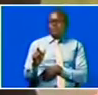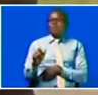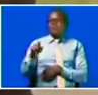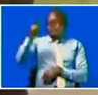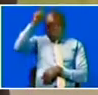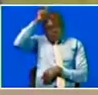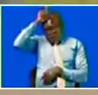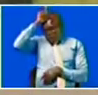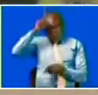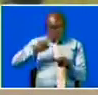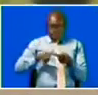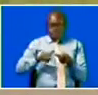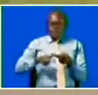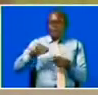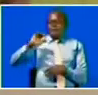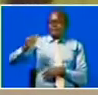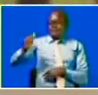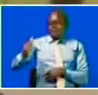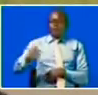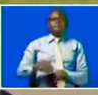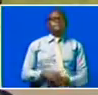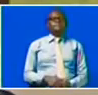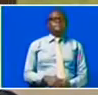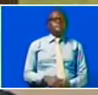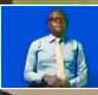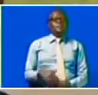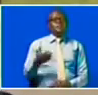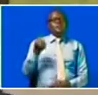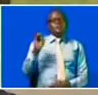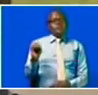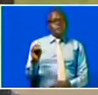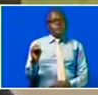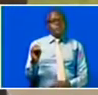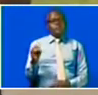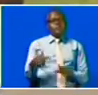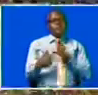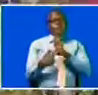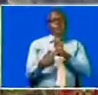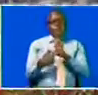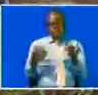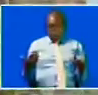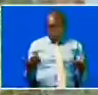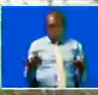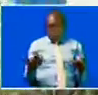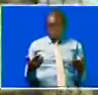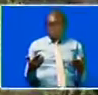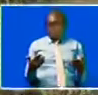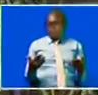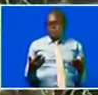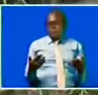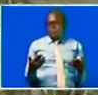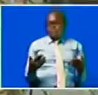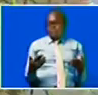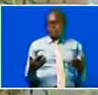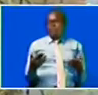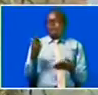upcountry wase na CBD. So, for instance, tuseme kuna jamaa